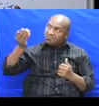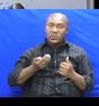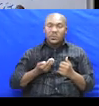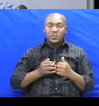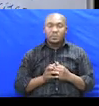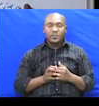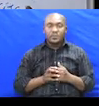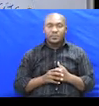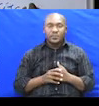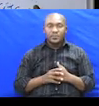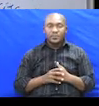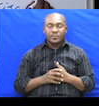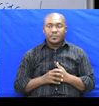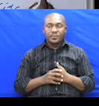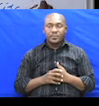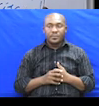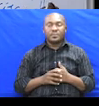cigarettes,